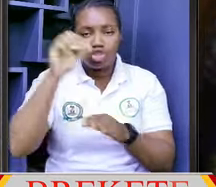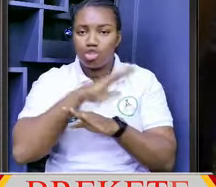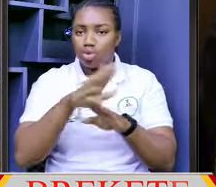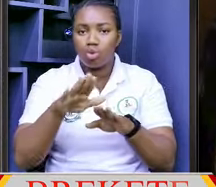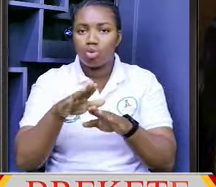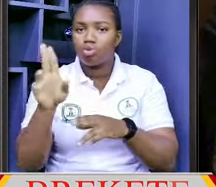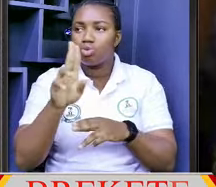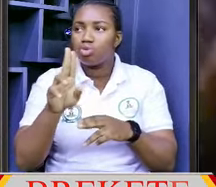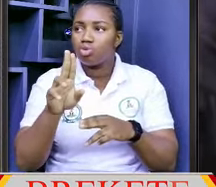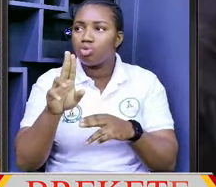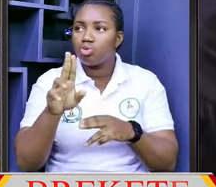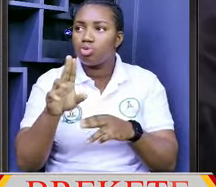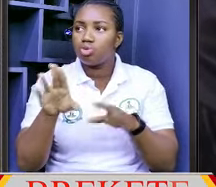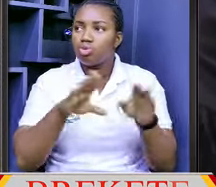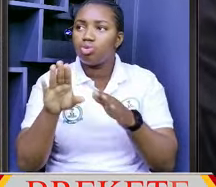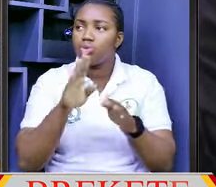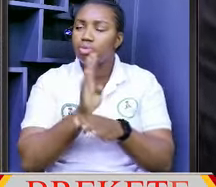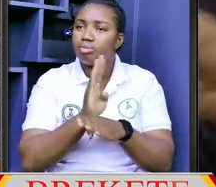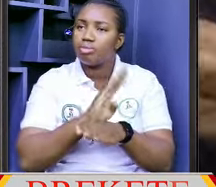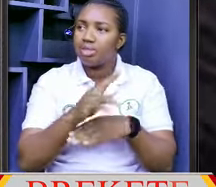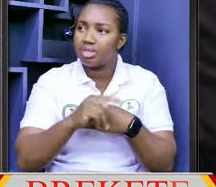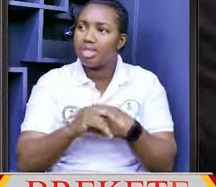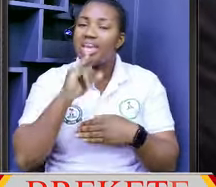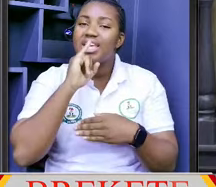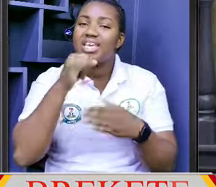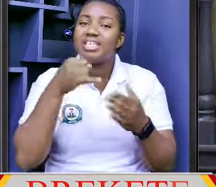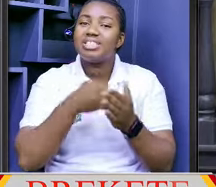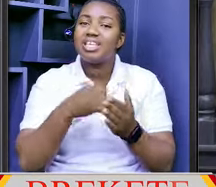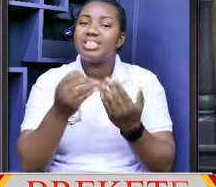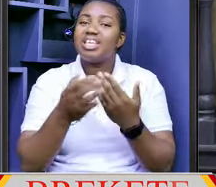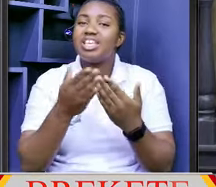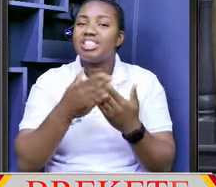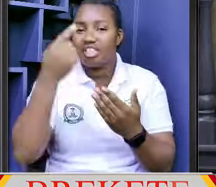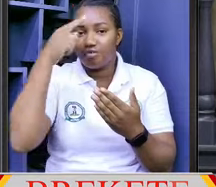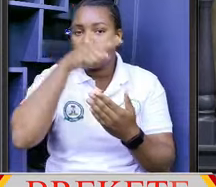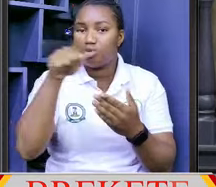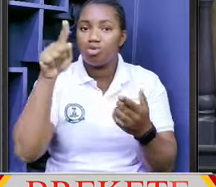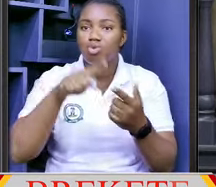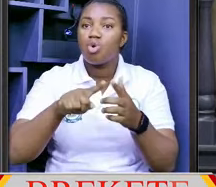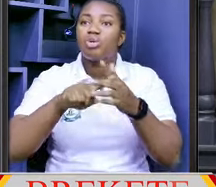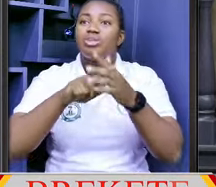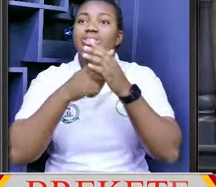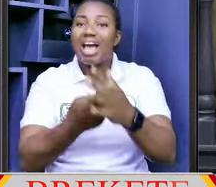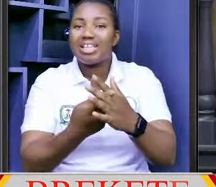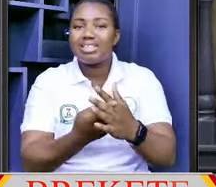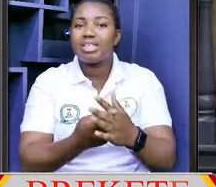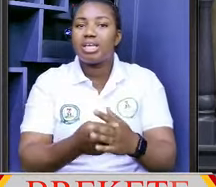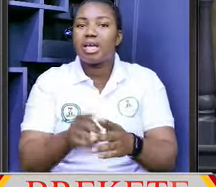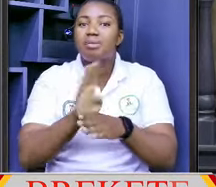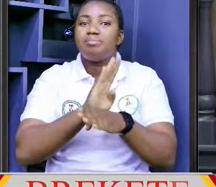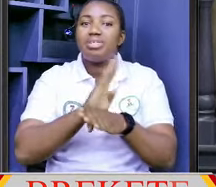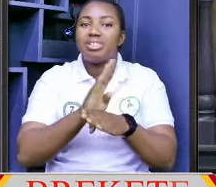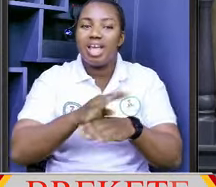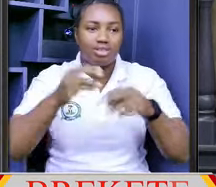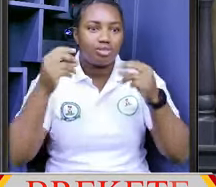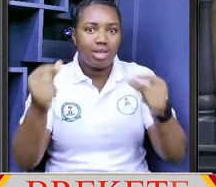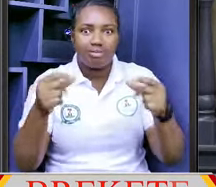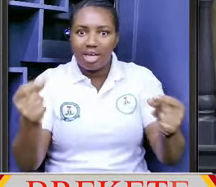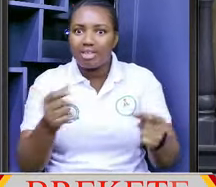did business when is my brother died. Is it easy for you to start business all of a sudden after the and succeed?